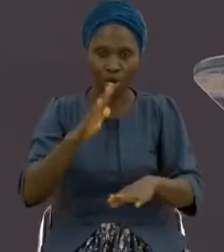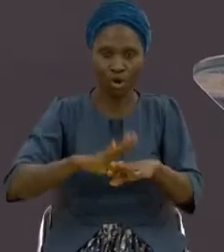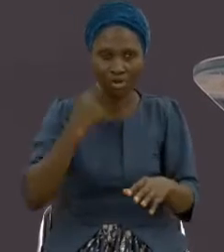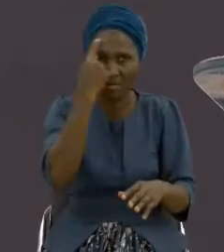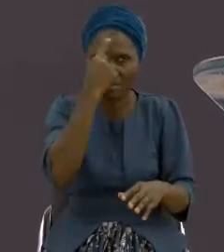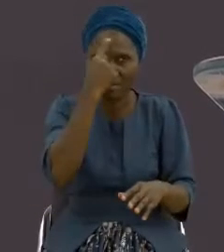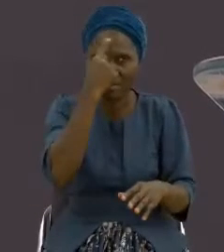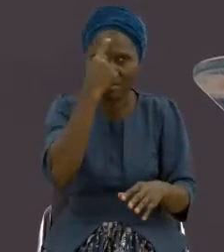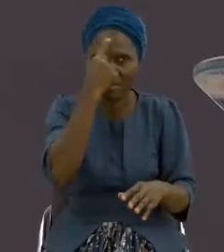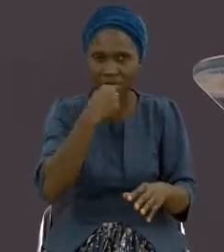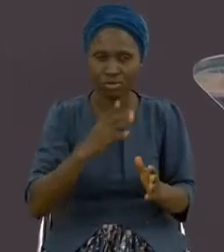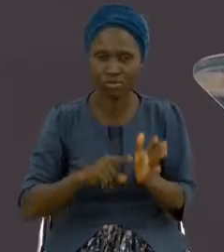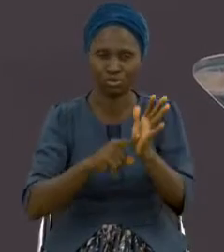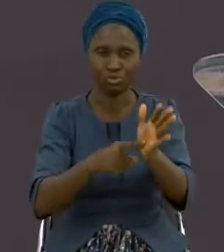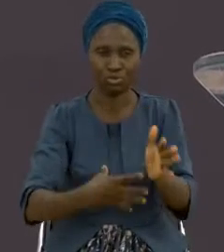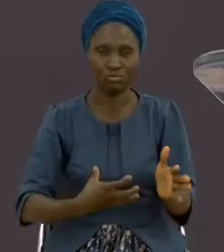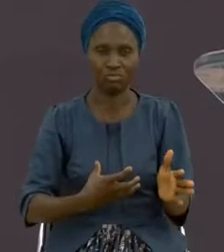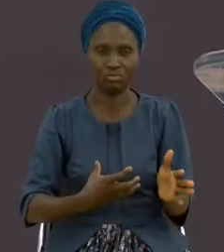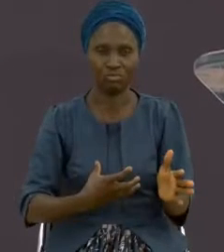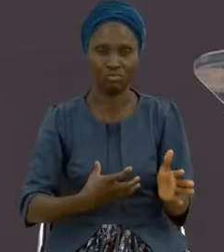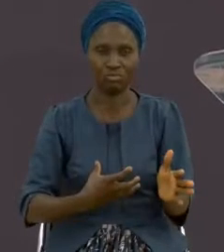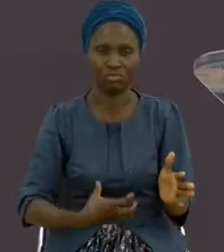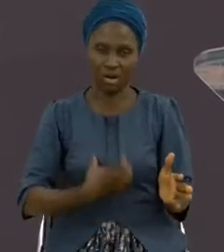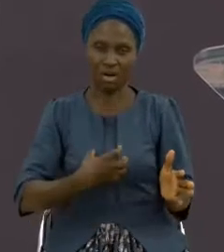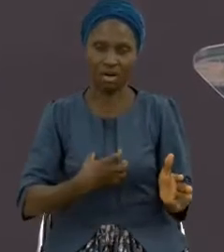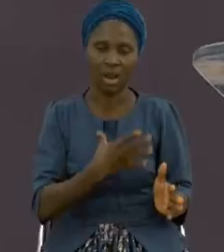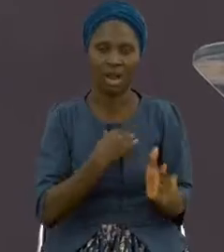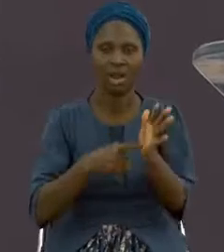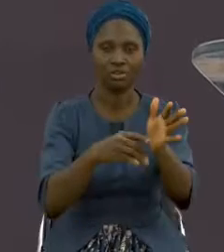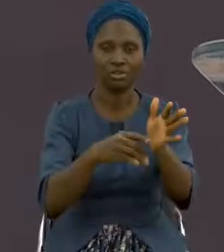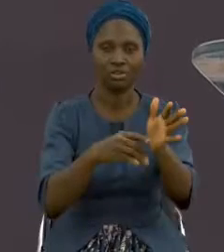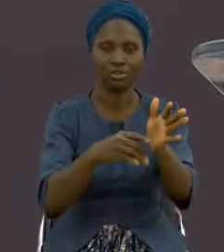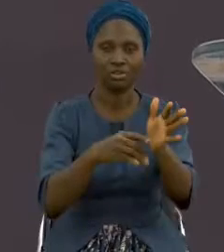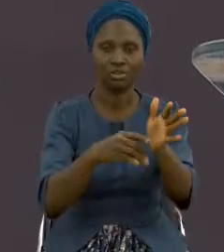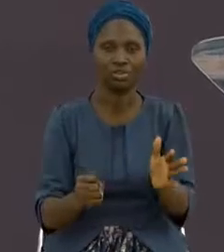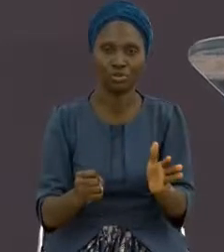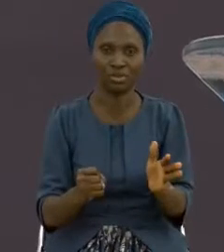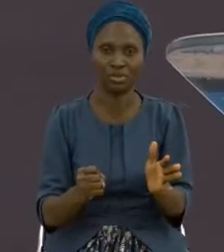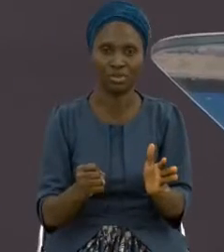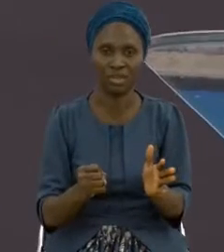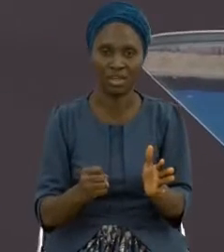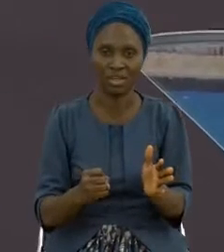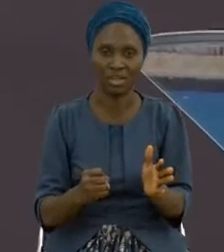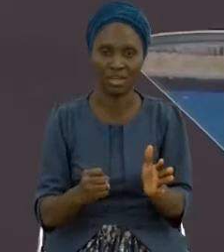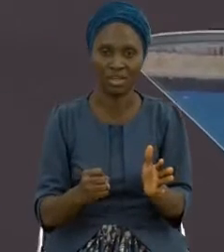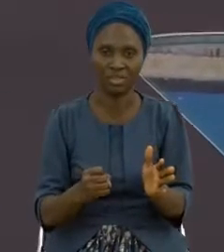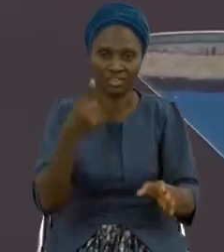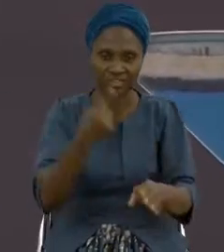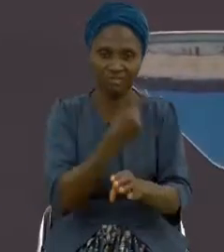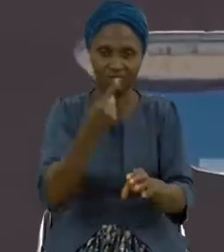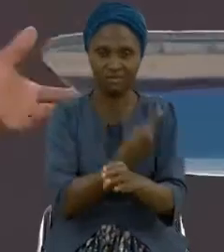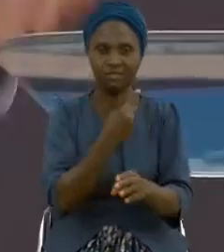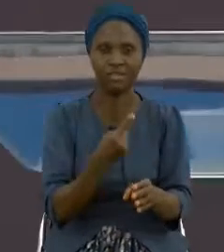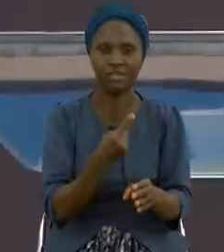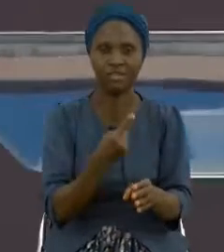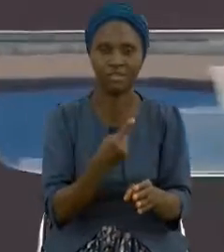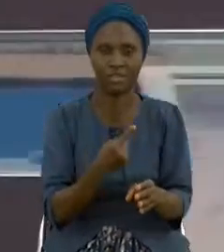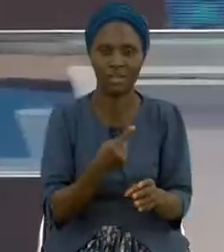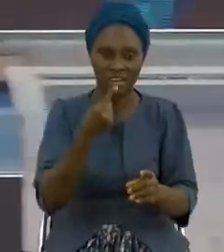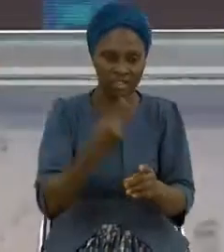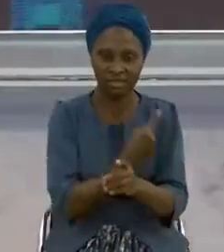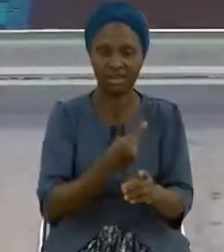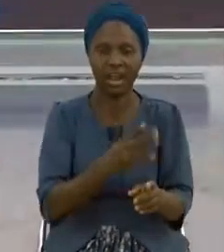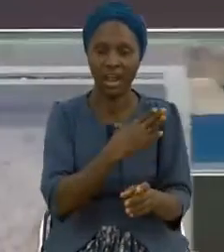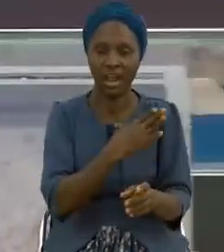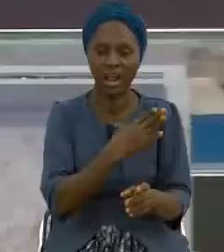and shows revenge, and shows retaliation, and yet every